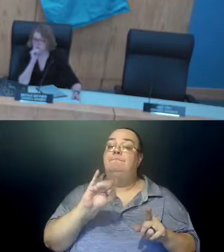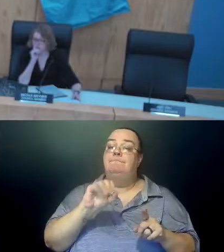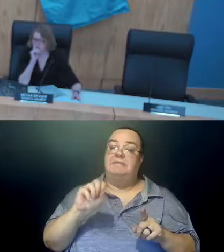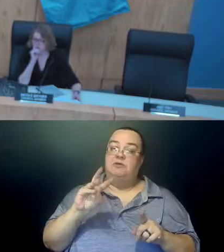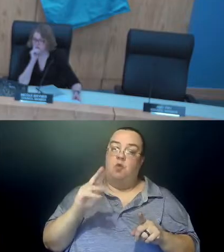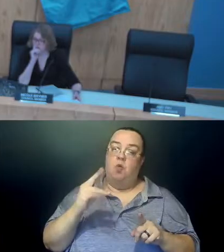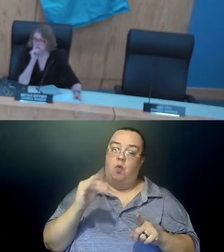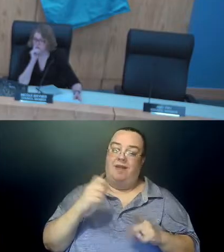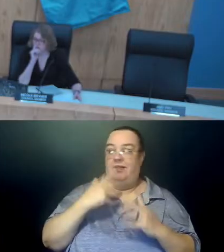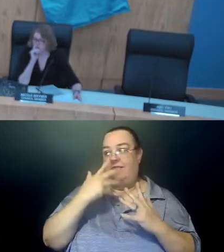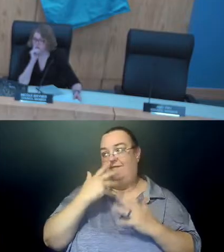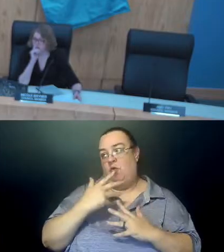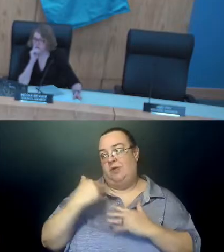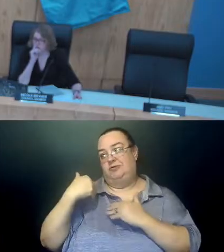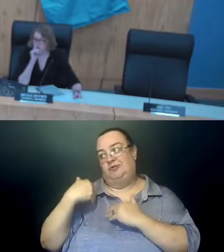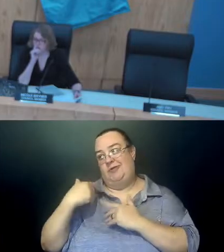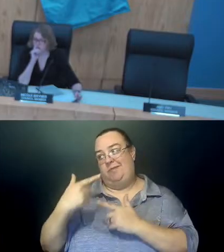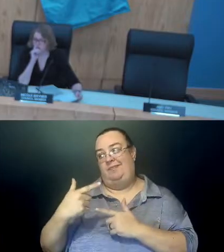job of keeping the time.